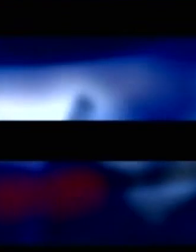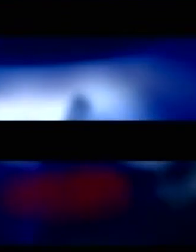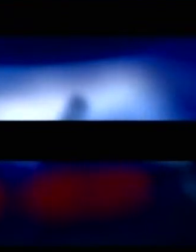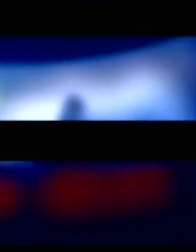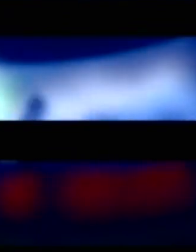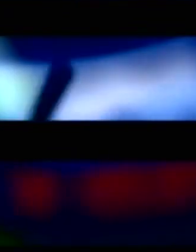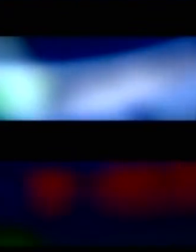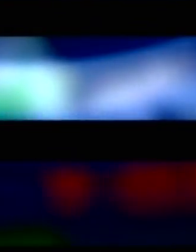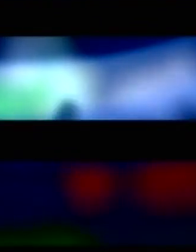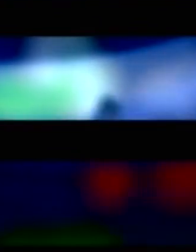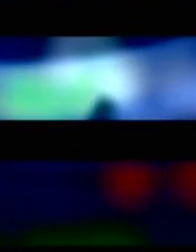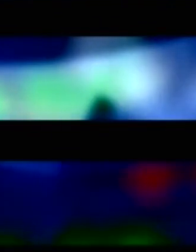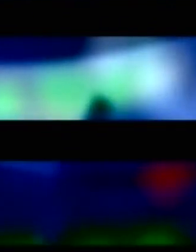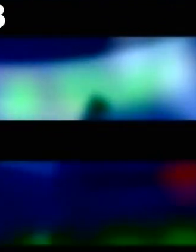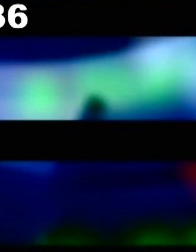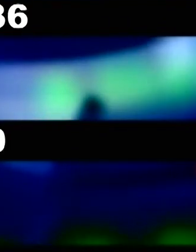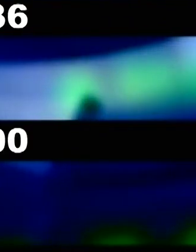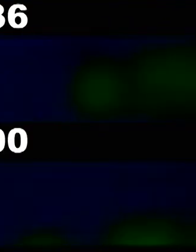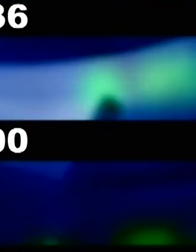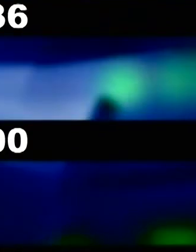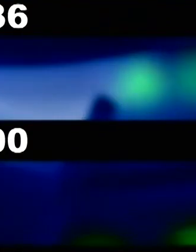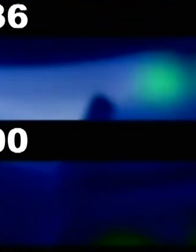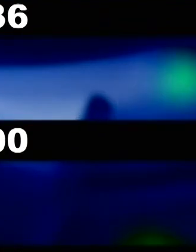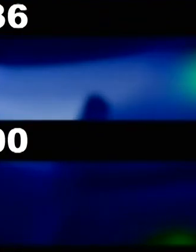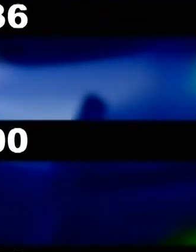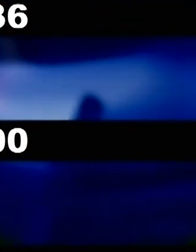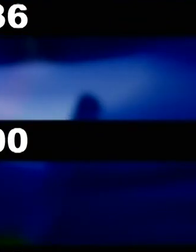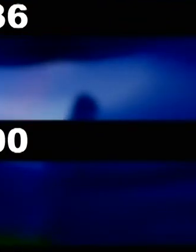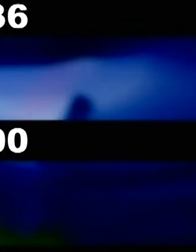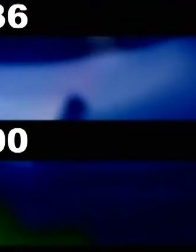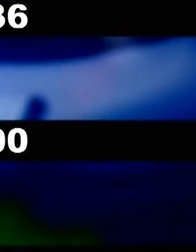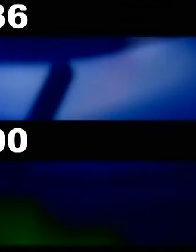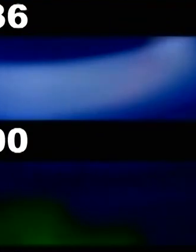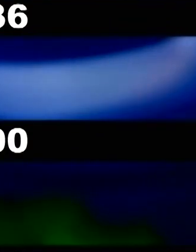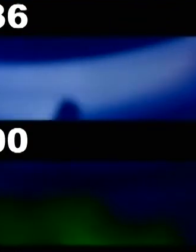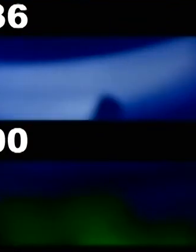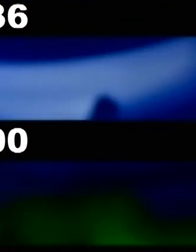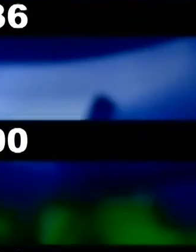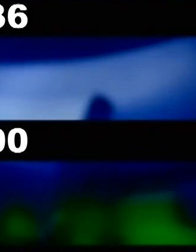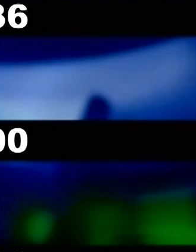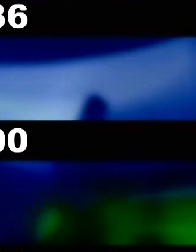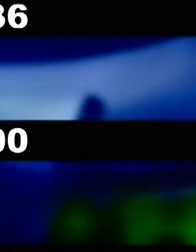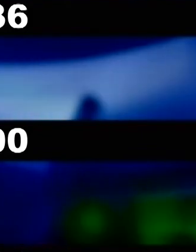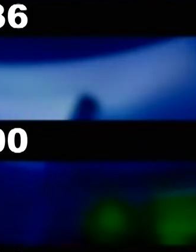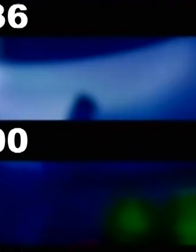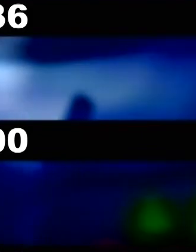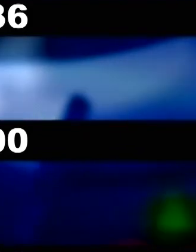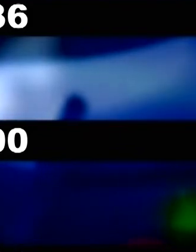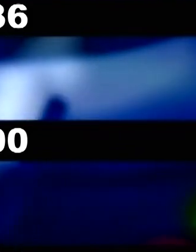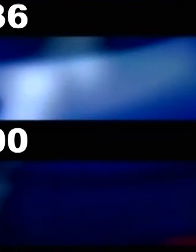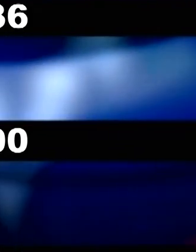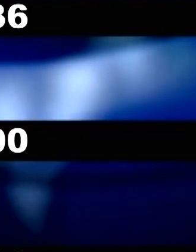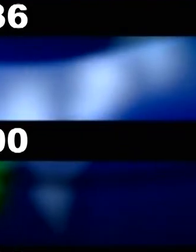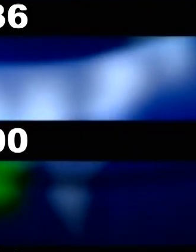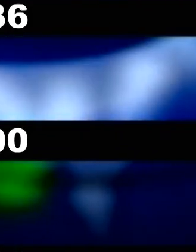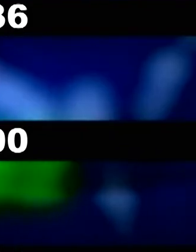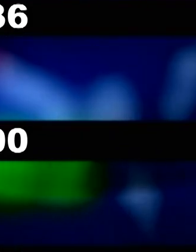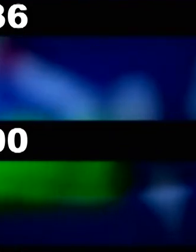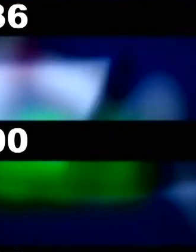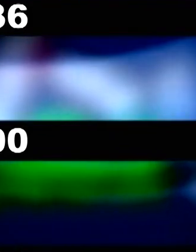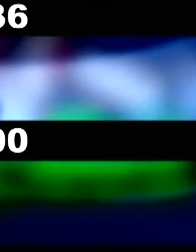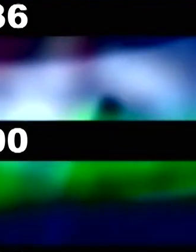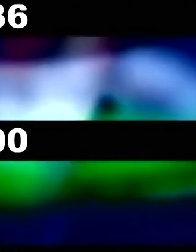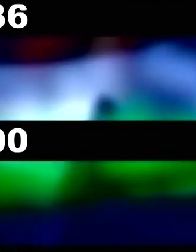632,975 units. In Trinidad and Tobago NGL Limited was the volume leader